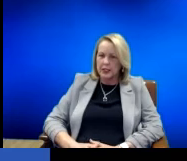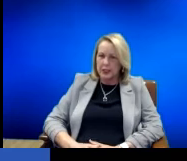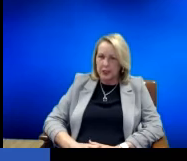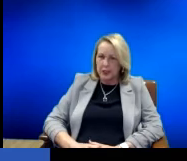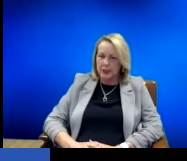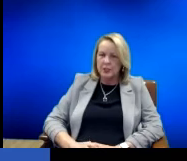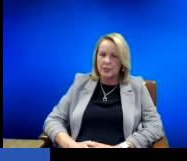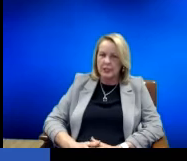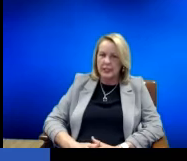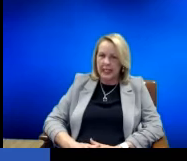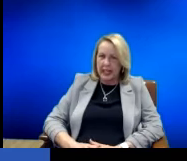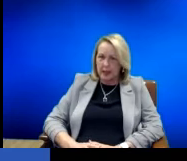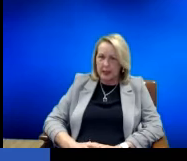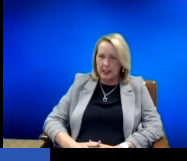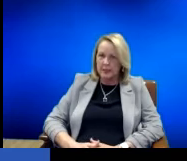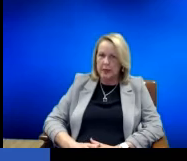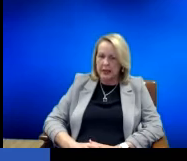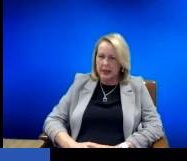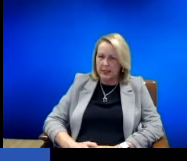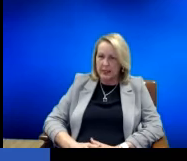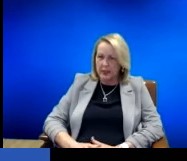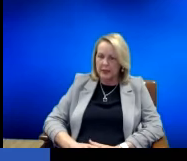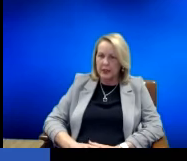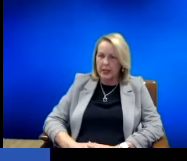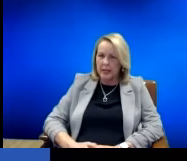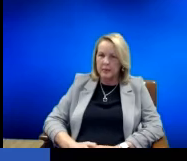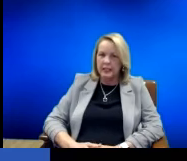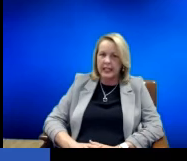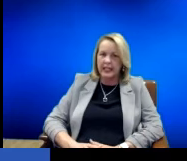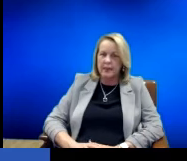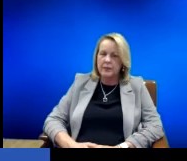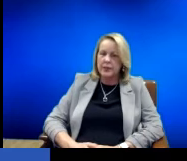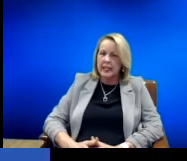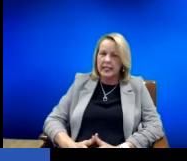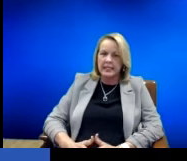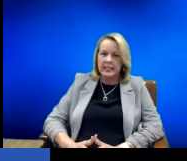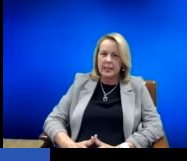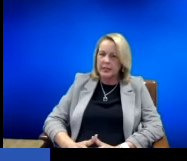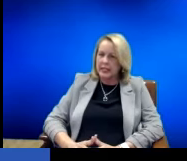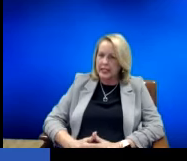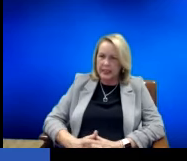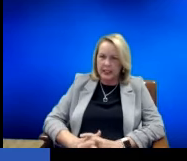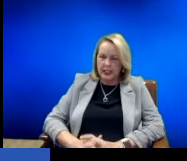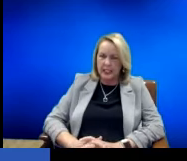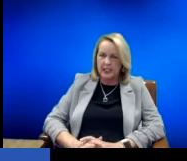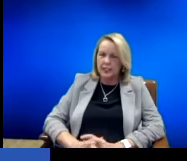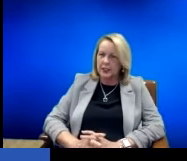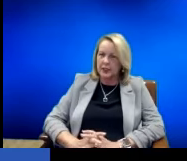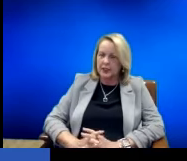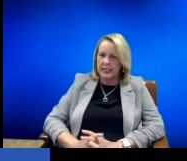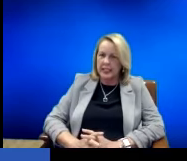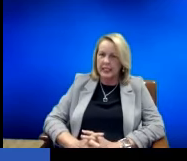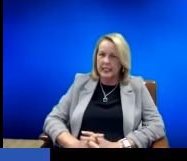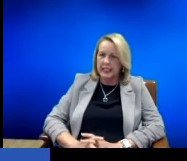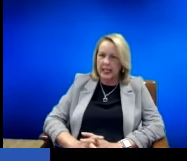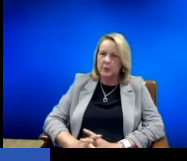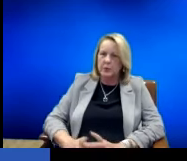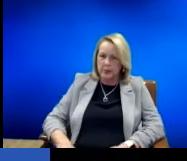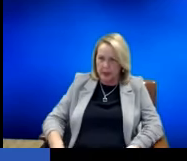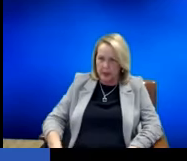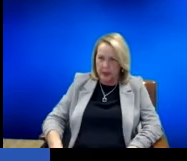you can use to establish power of attorney for an ABLE account. It is limited just to the